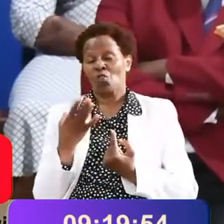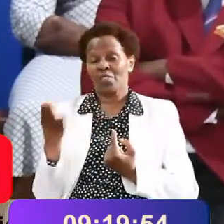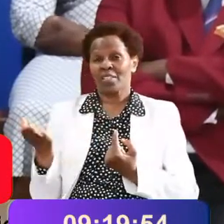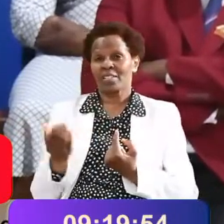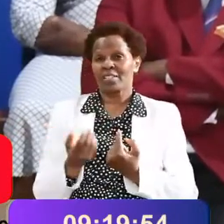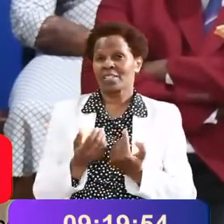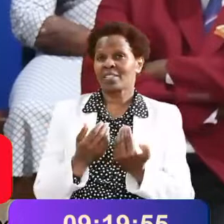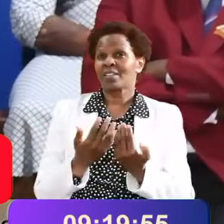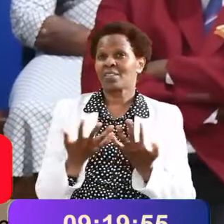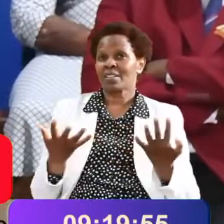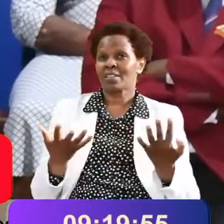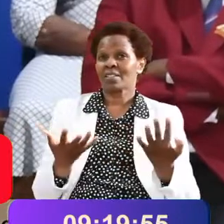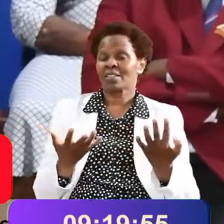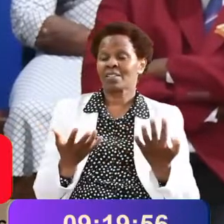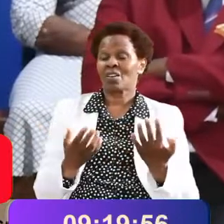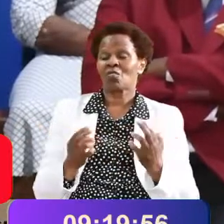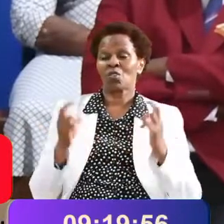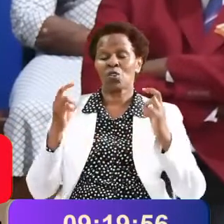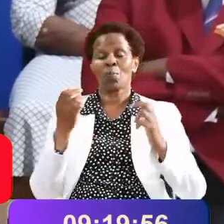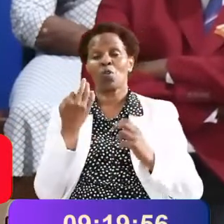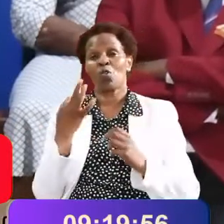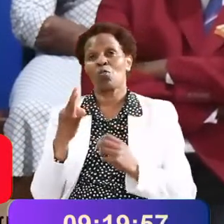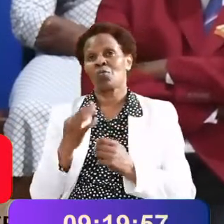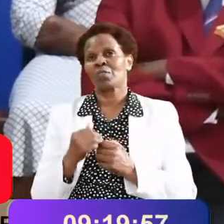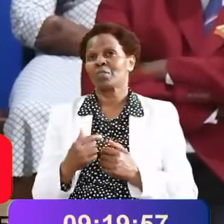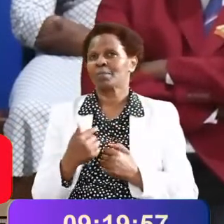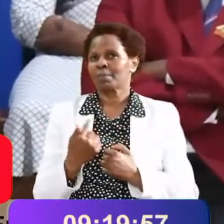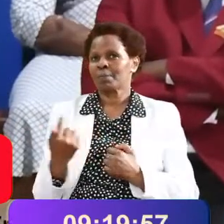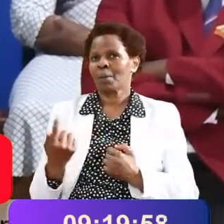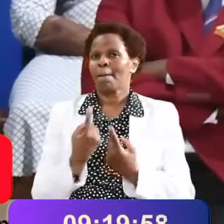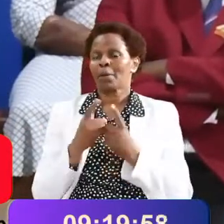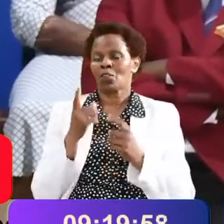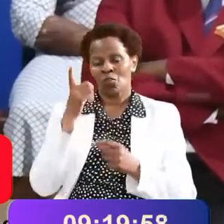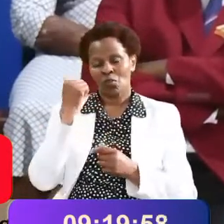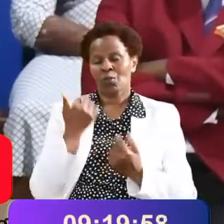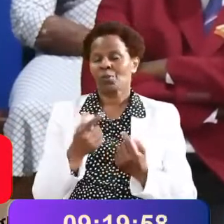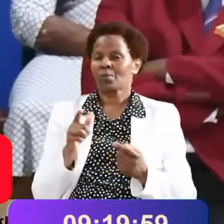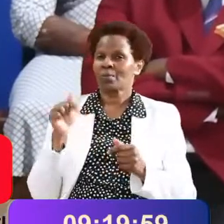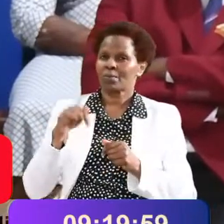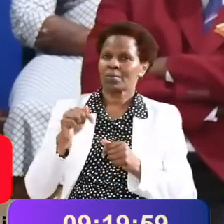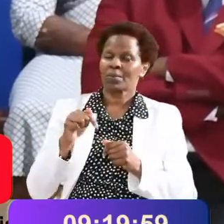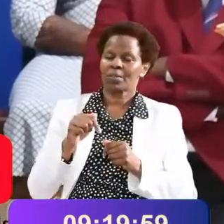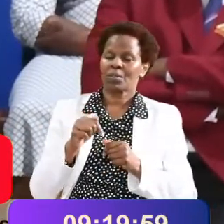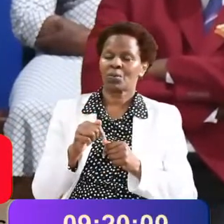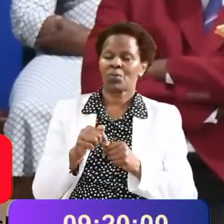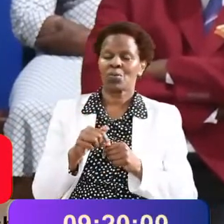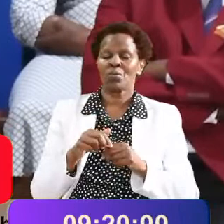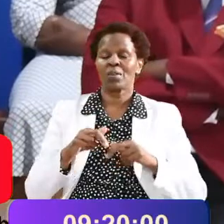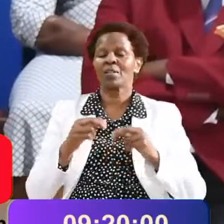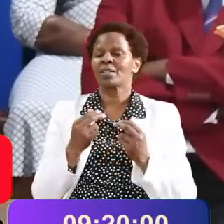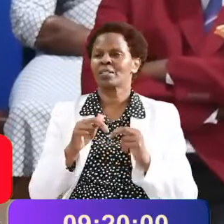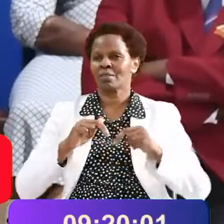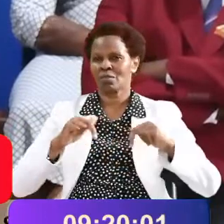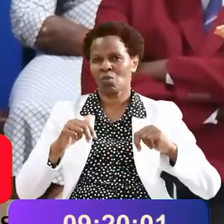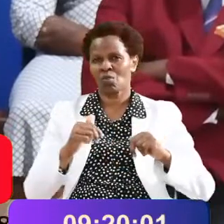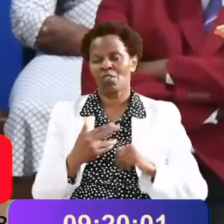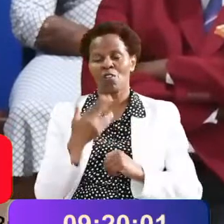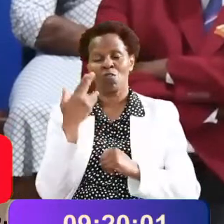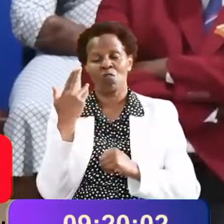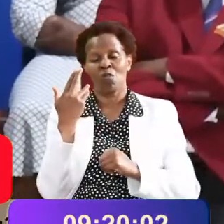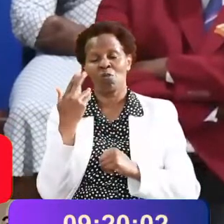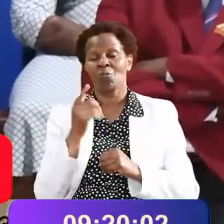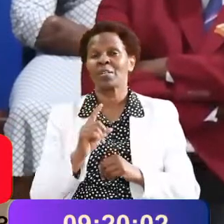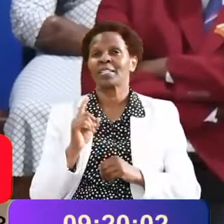a topic on their own, but for today, we are going to look at the four of them, and we are going to start